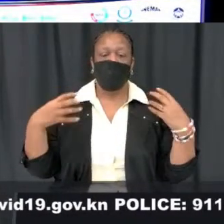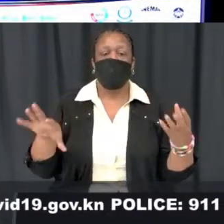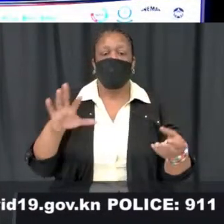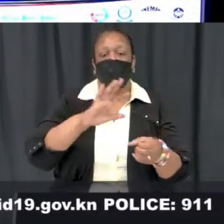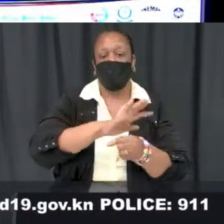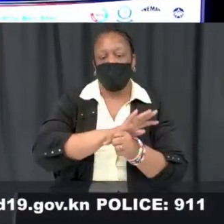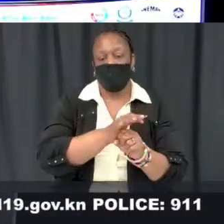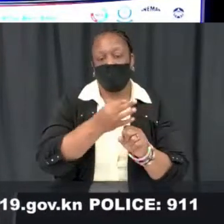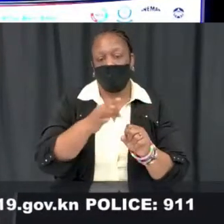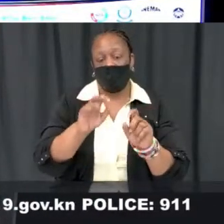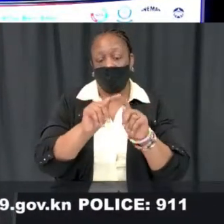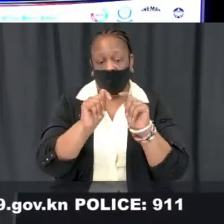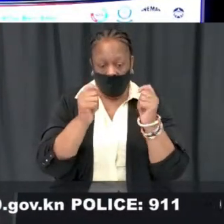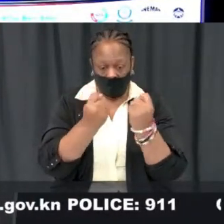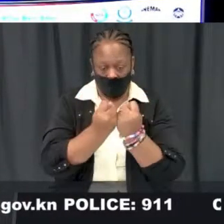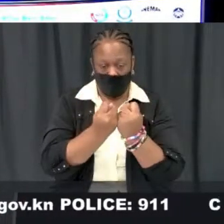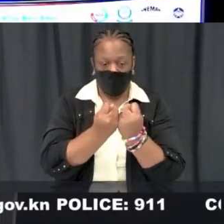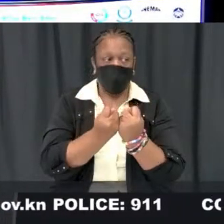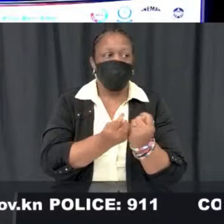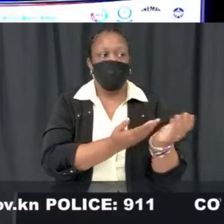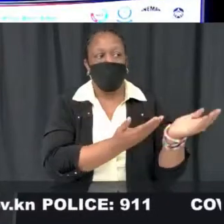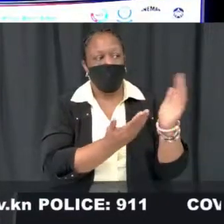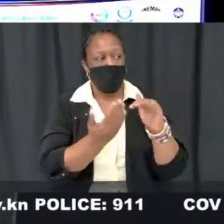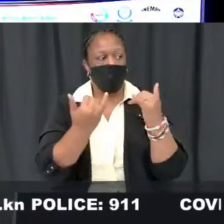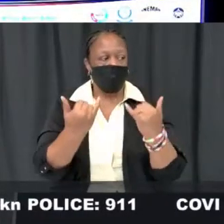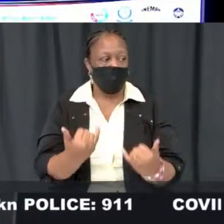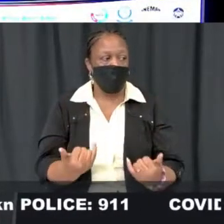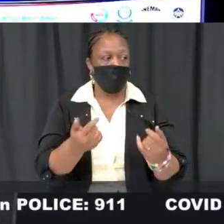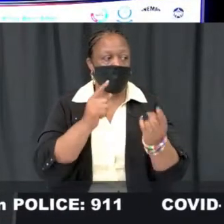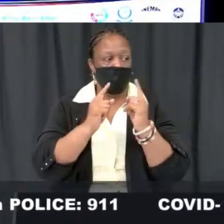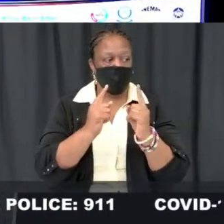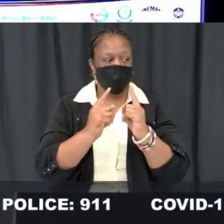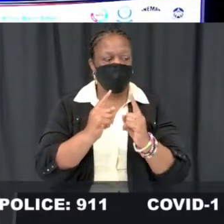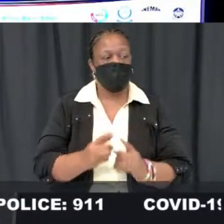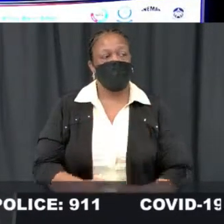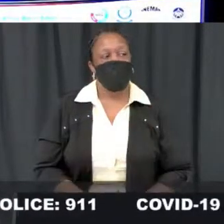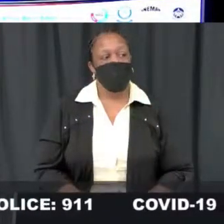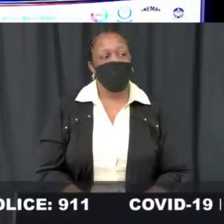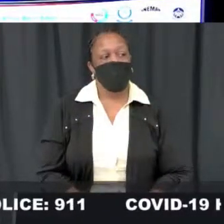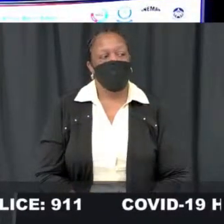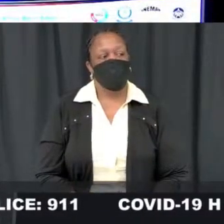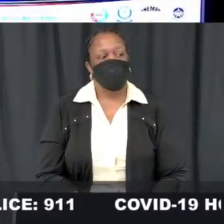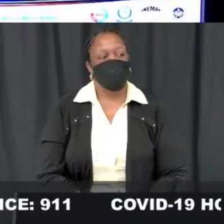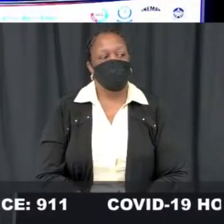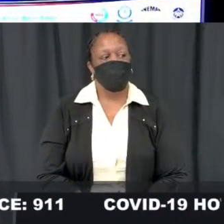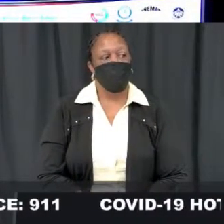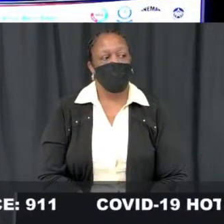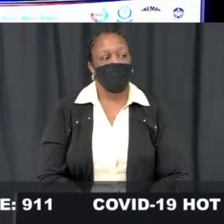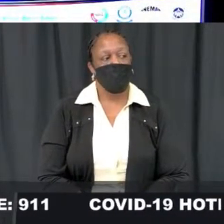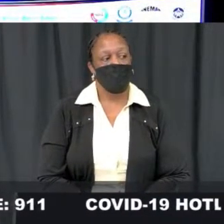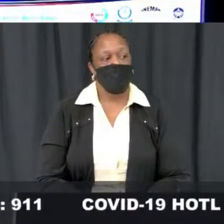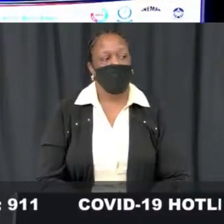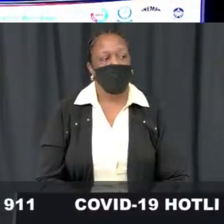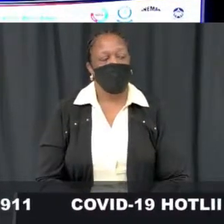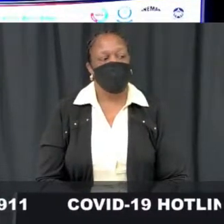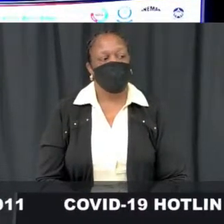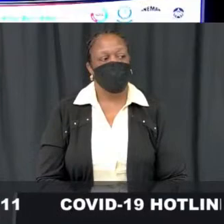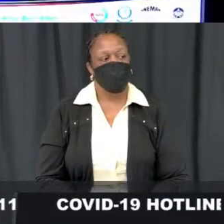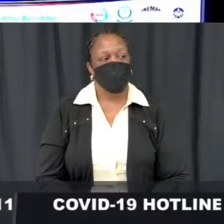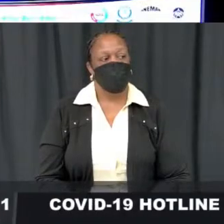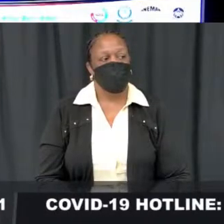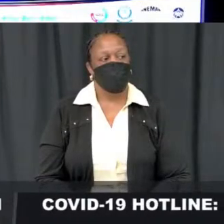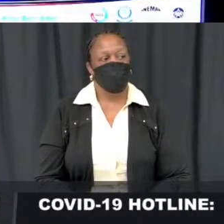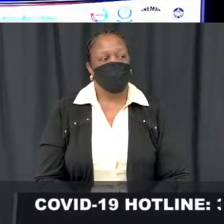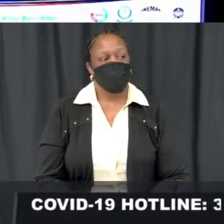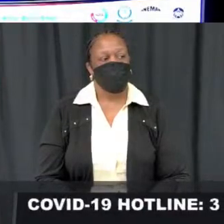Disaster Coordinator at the National Emergency Management Agency, NEMA, to give us his